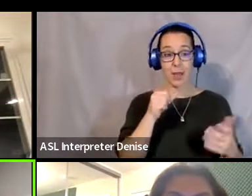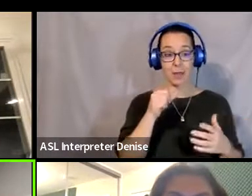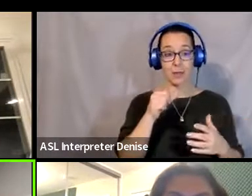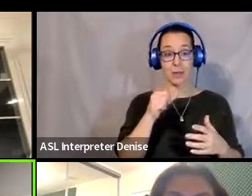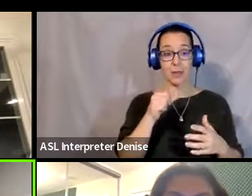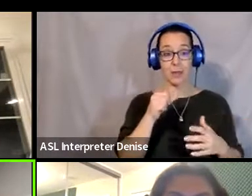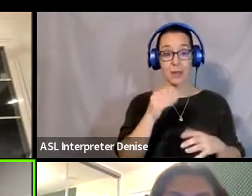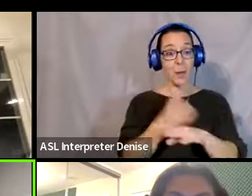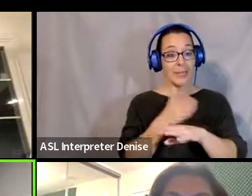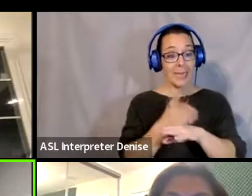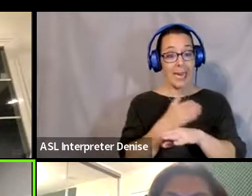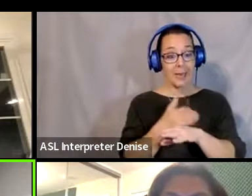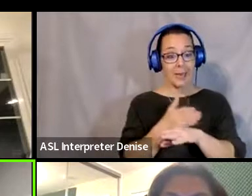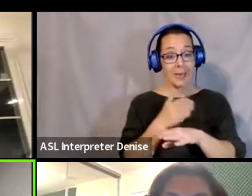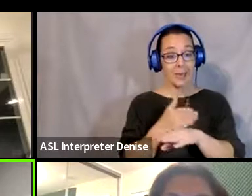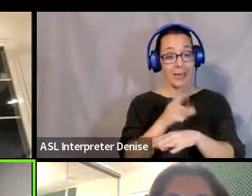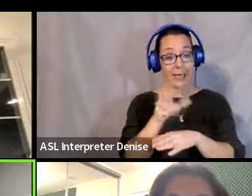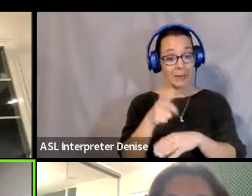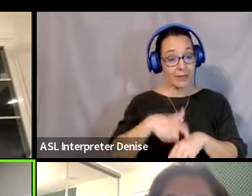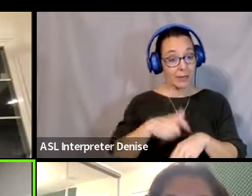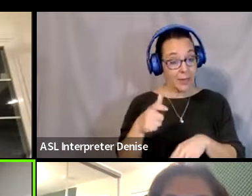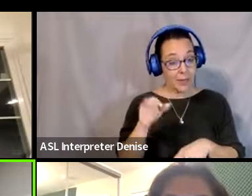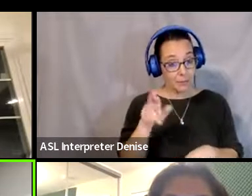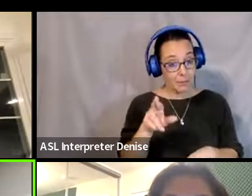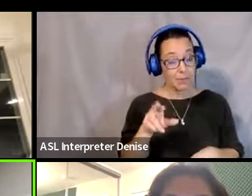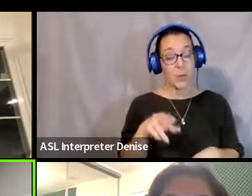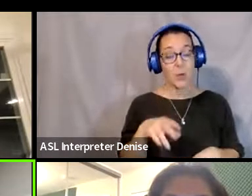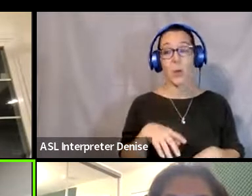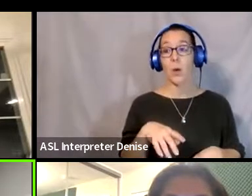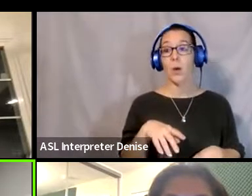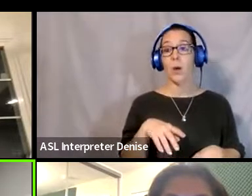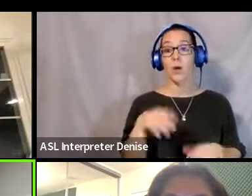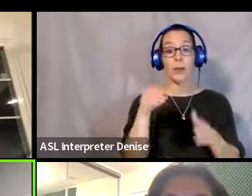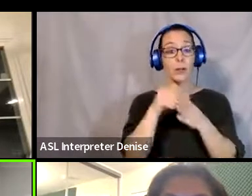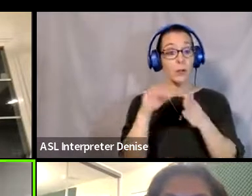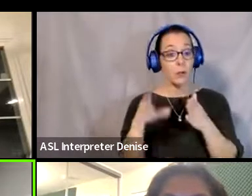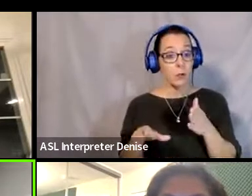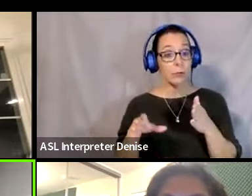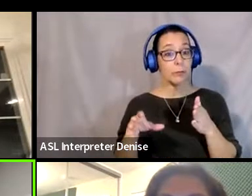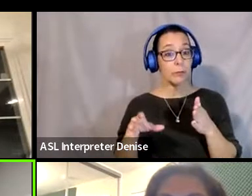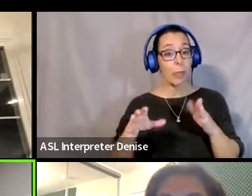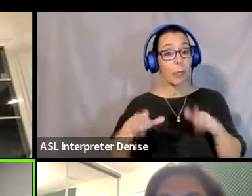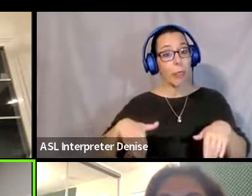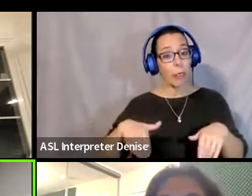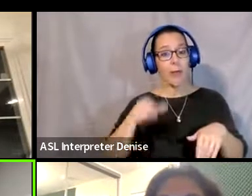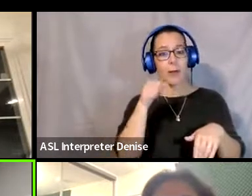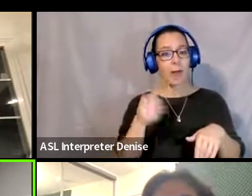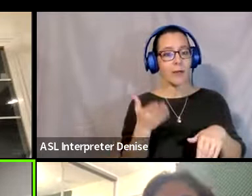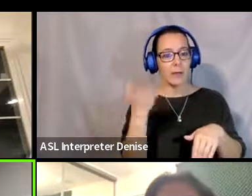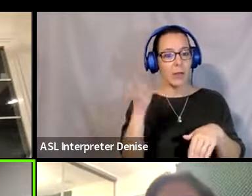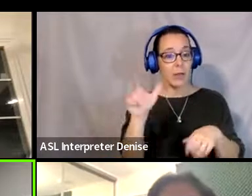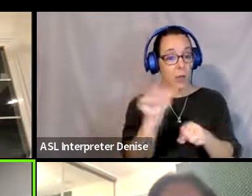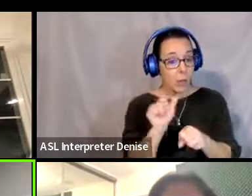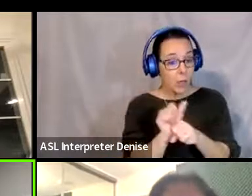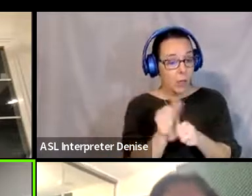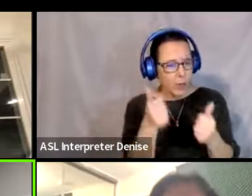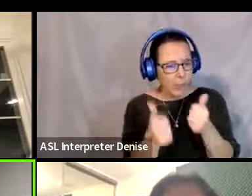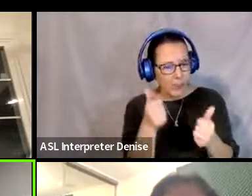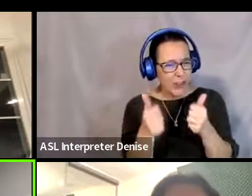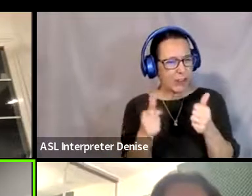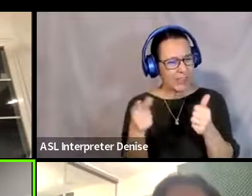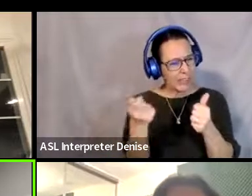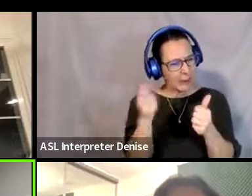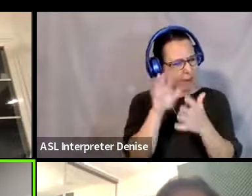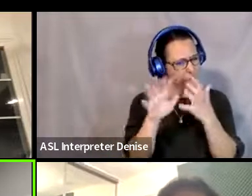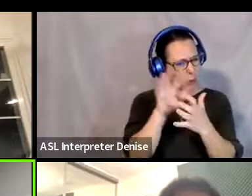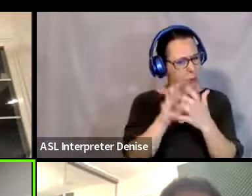the input into Canvas in time, or is this a student not submitting the work? And so some confusion around that.